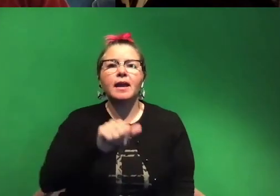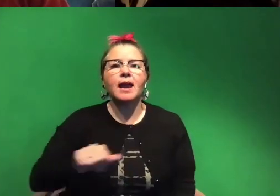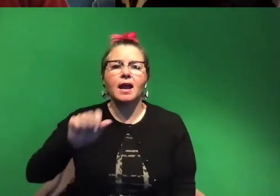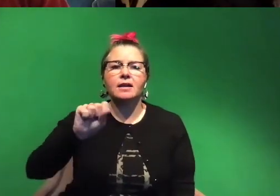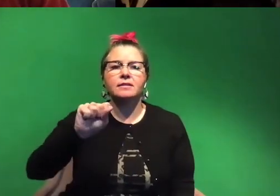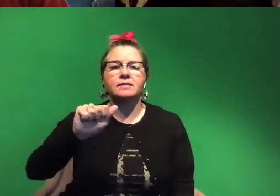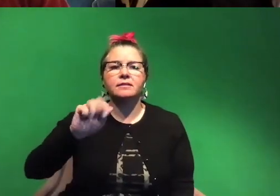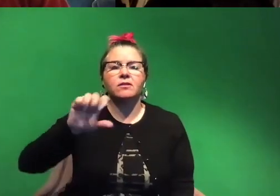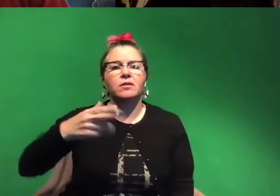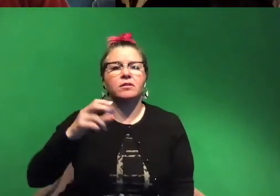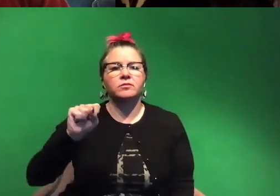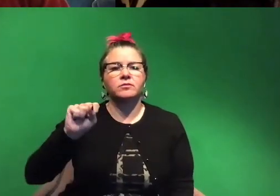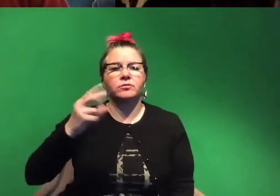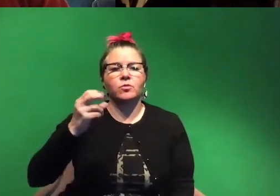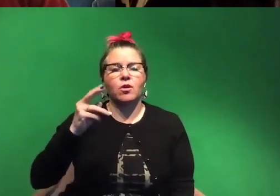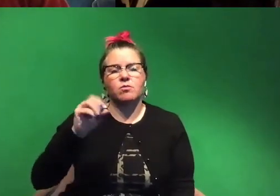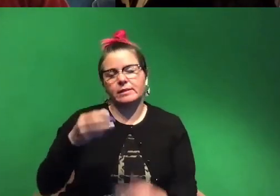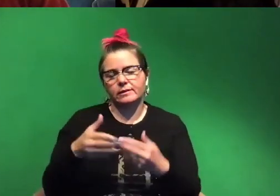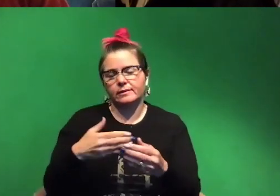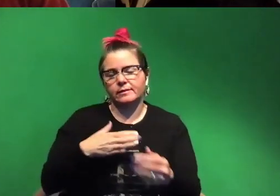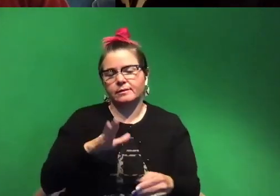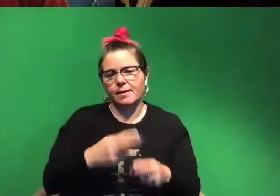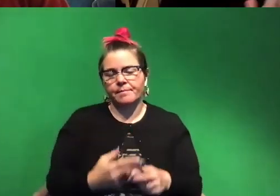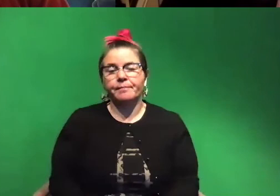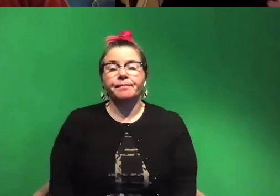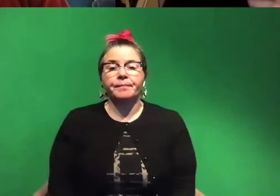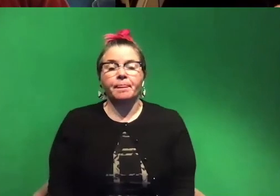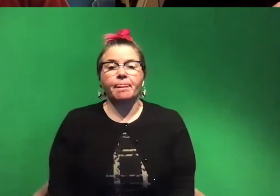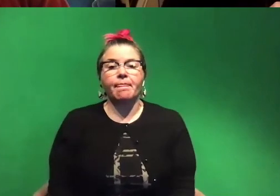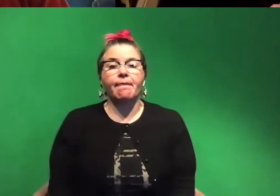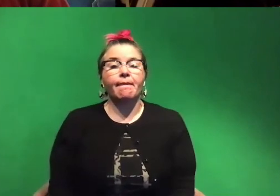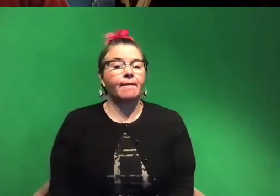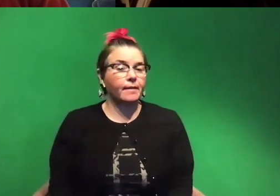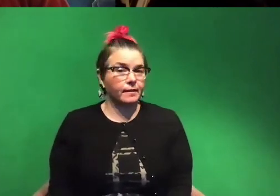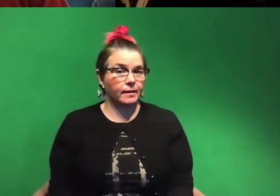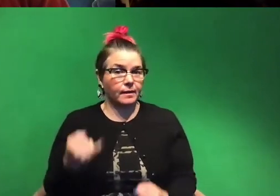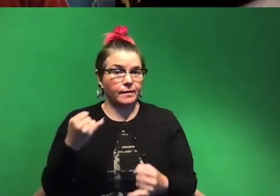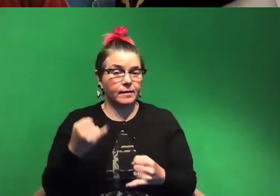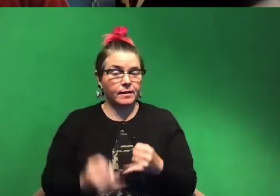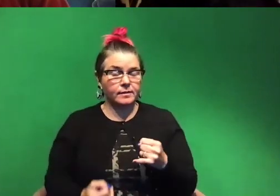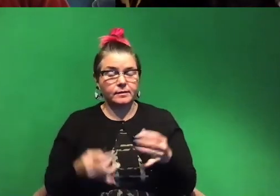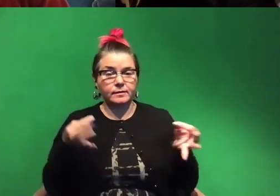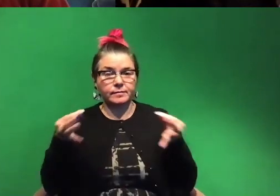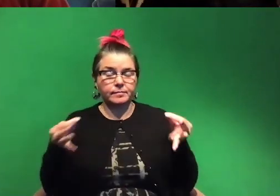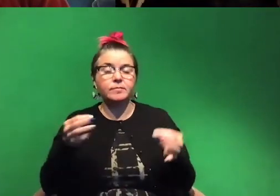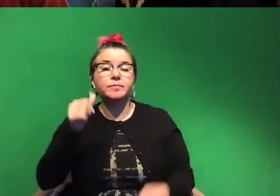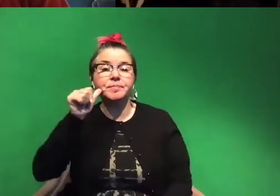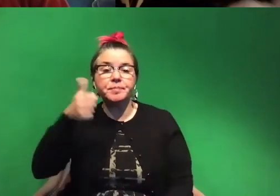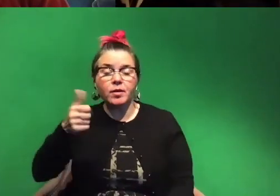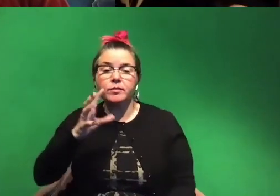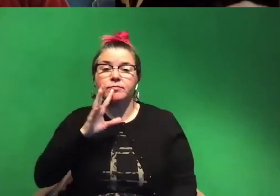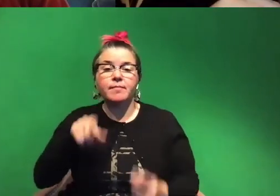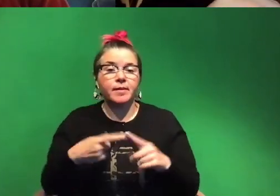Schorno. Perfect. That's easy. Okay, so last final housekeeping. Tomorrow we're going to be